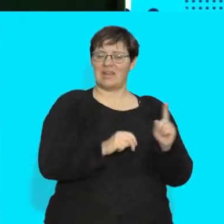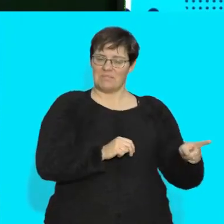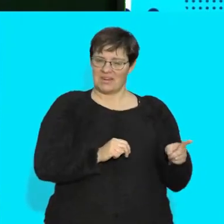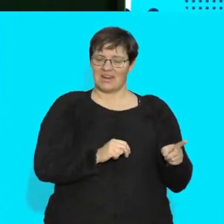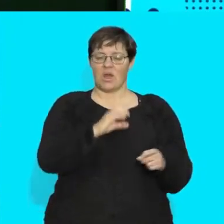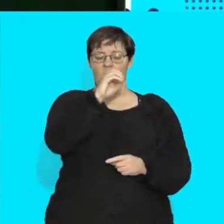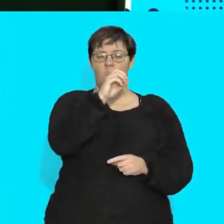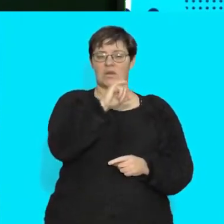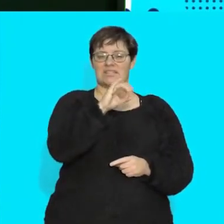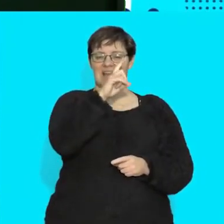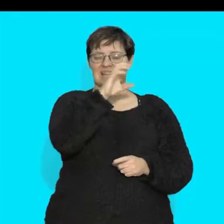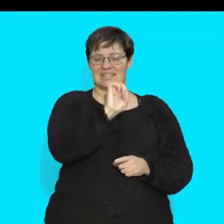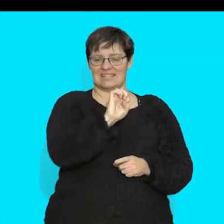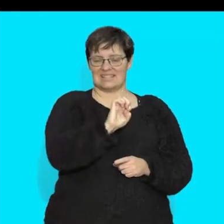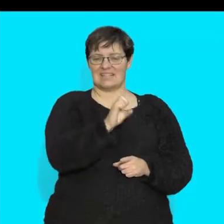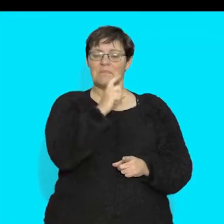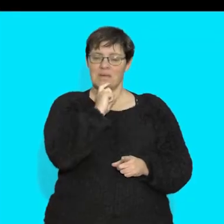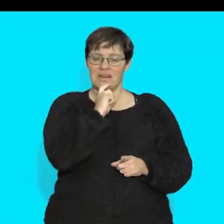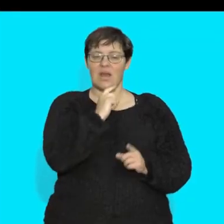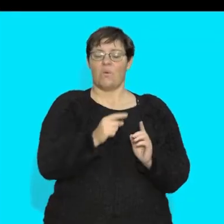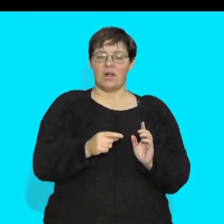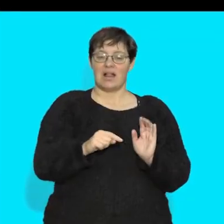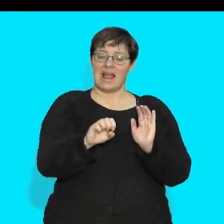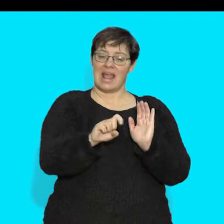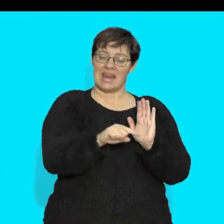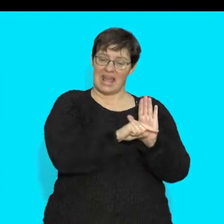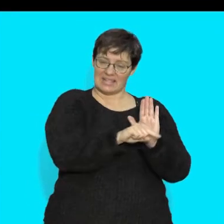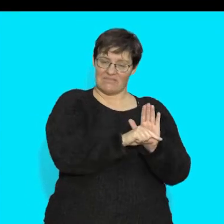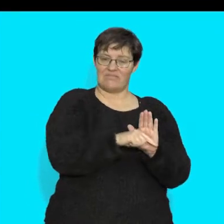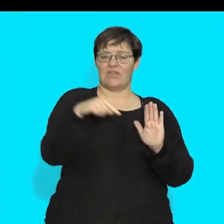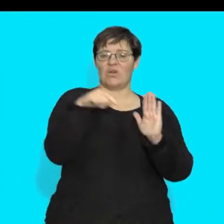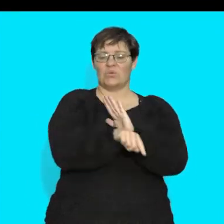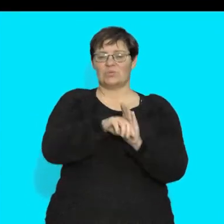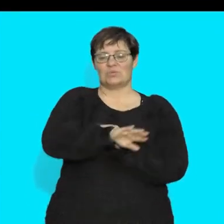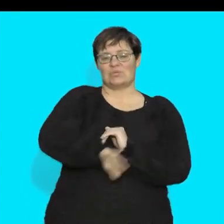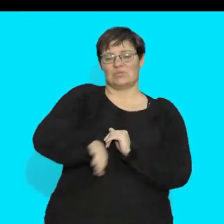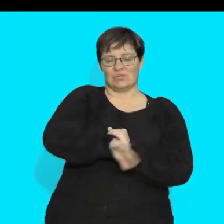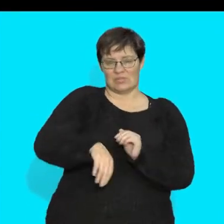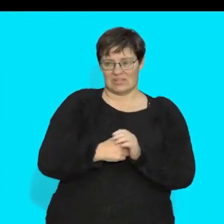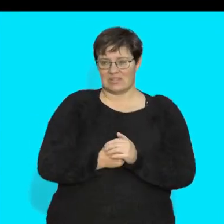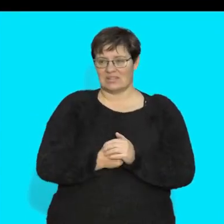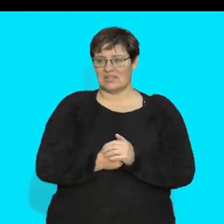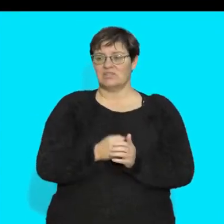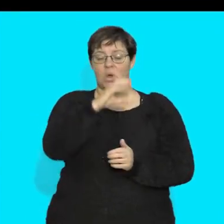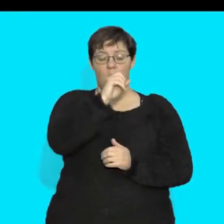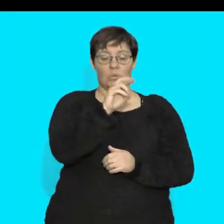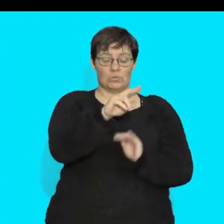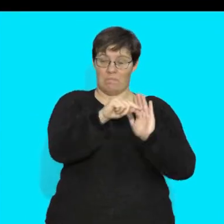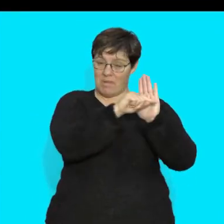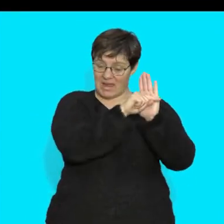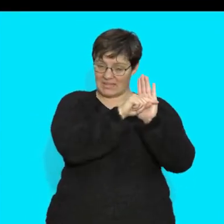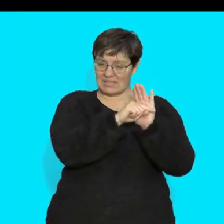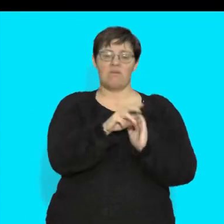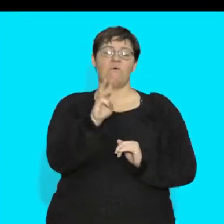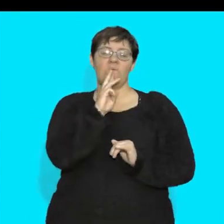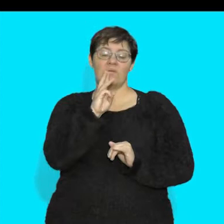We're going to get the oxide ion that's going to lose electrons. So oxide, O2 minus, it's also in